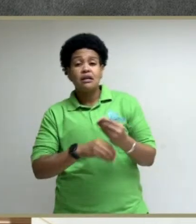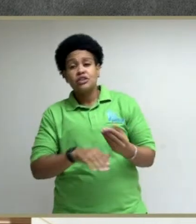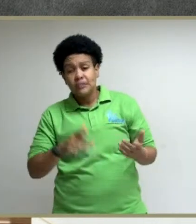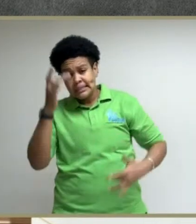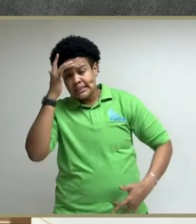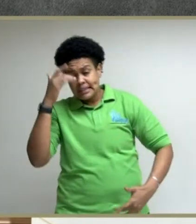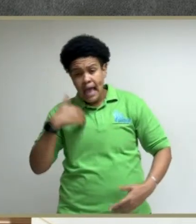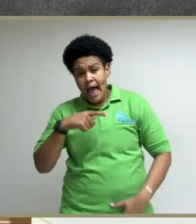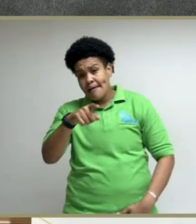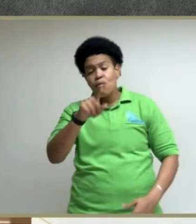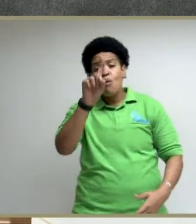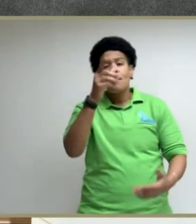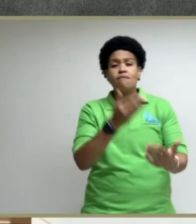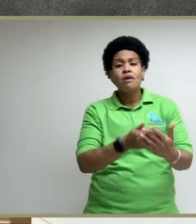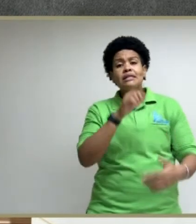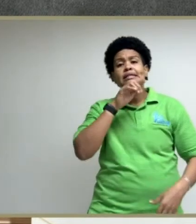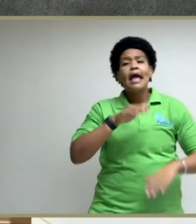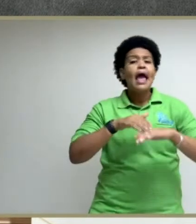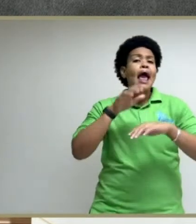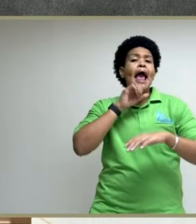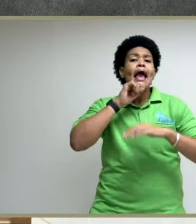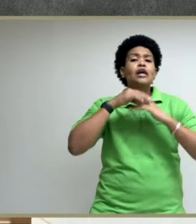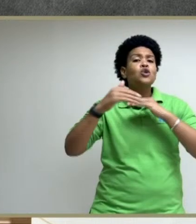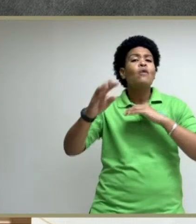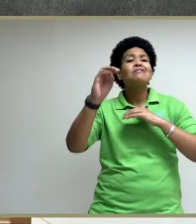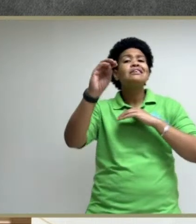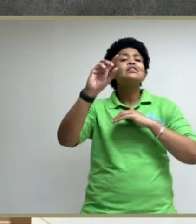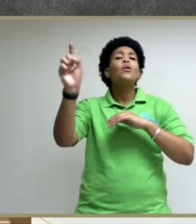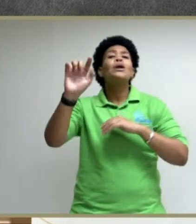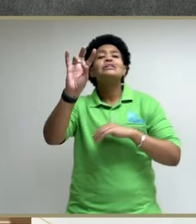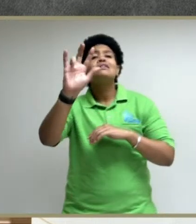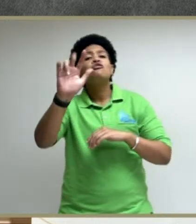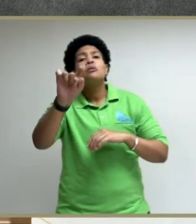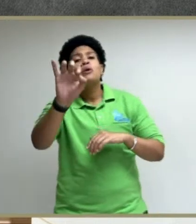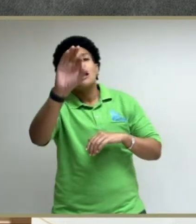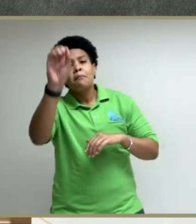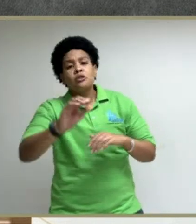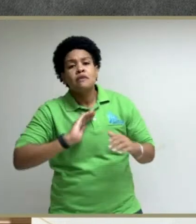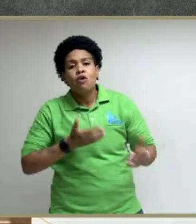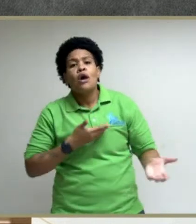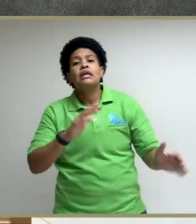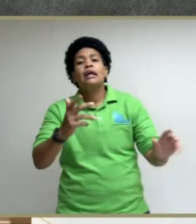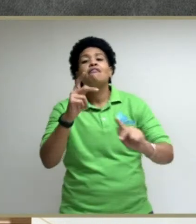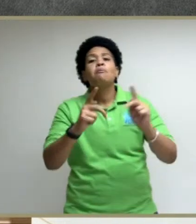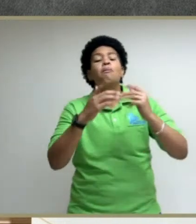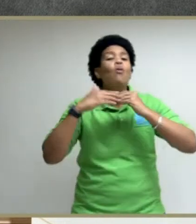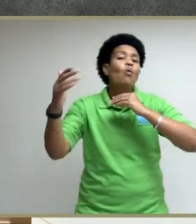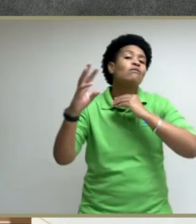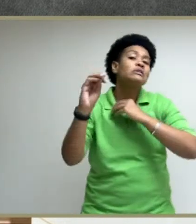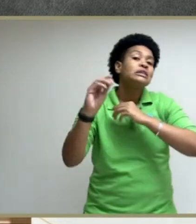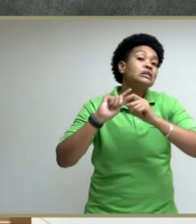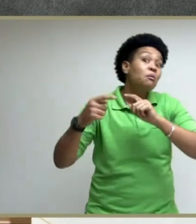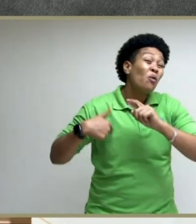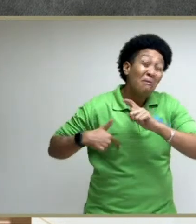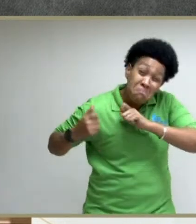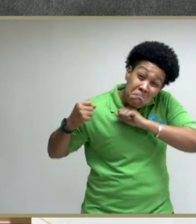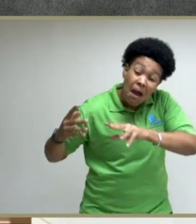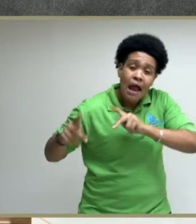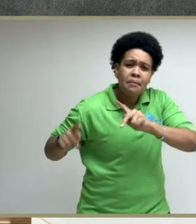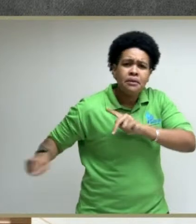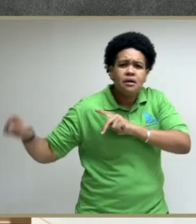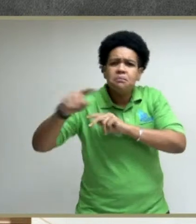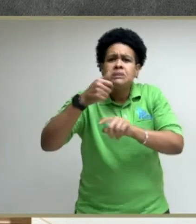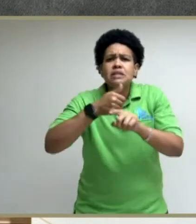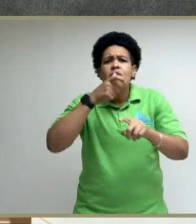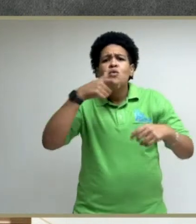is age over 60, where 73.9% of our deaths were persons over 60. But we have large numbers of persons that